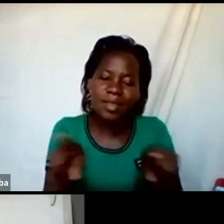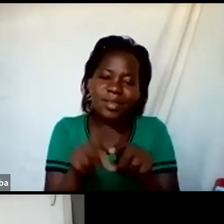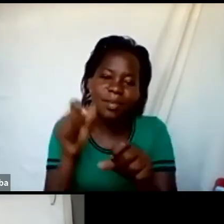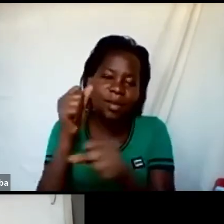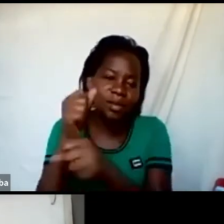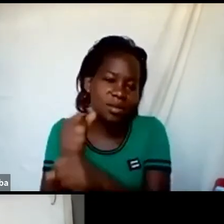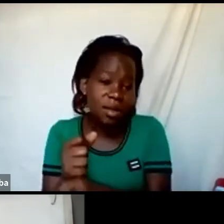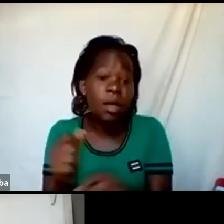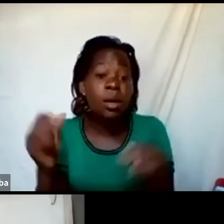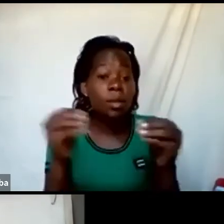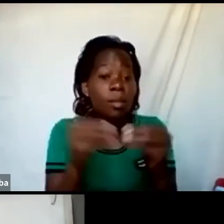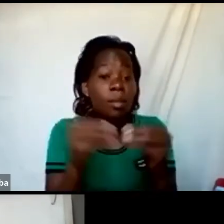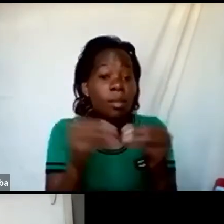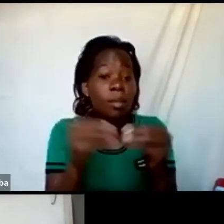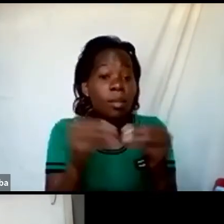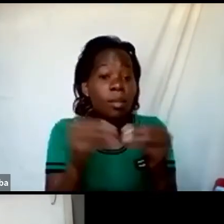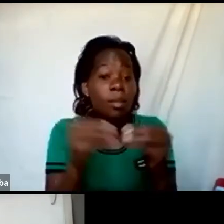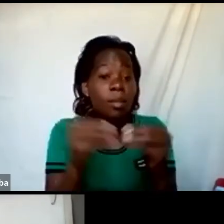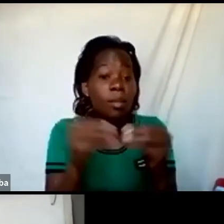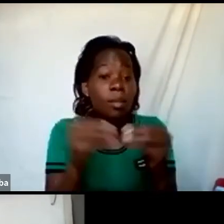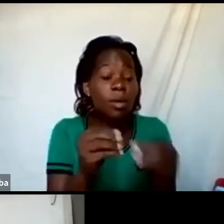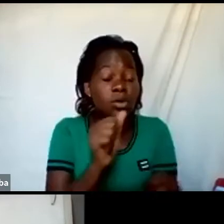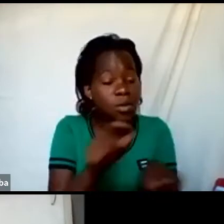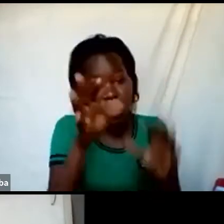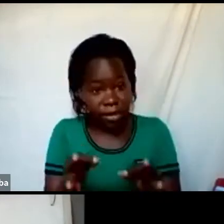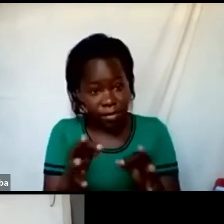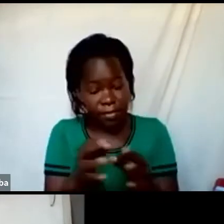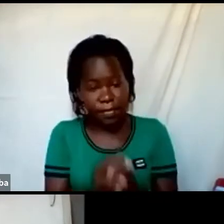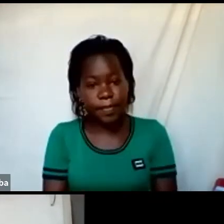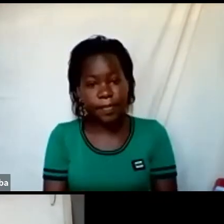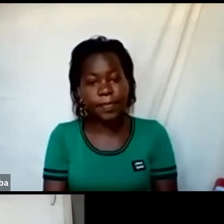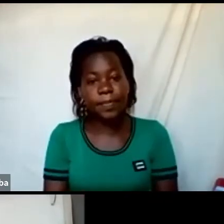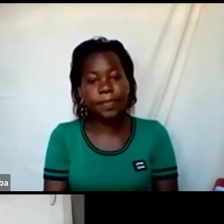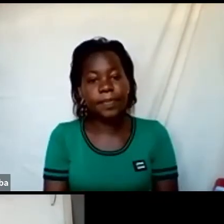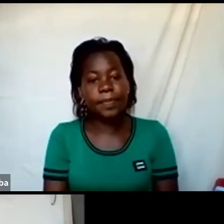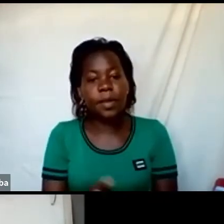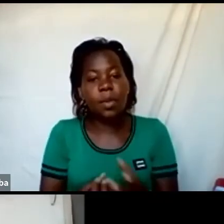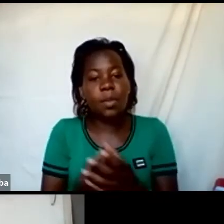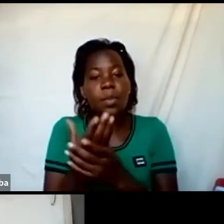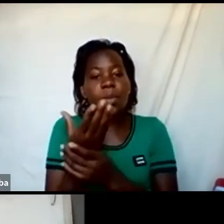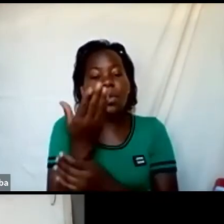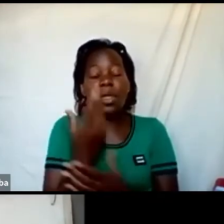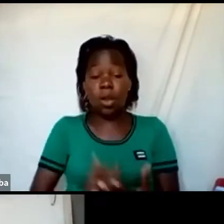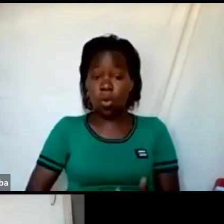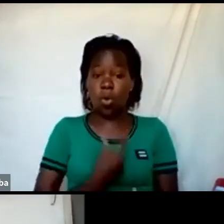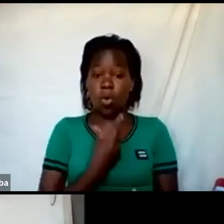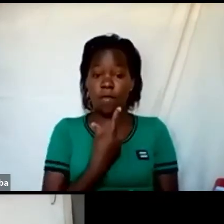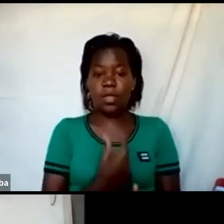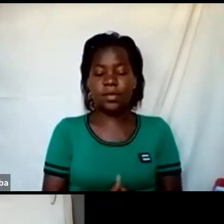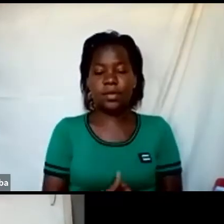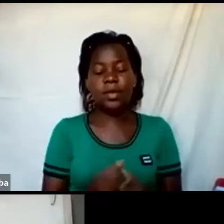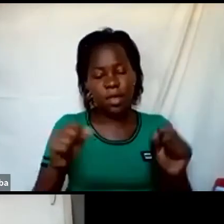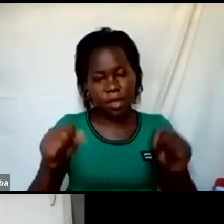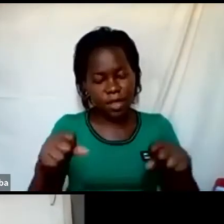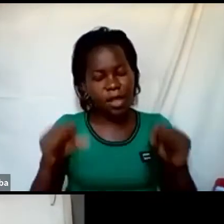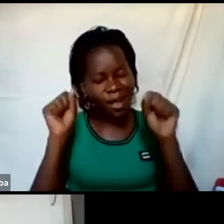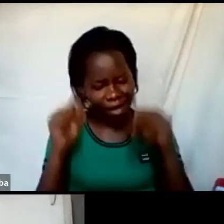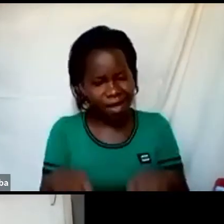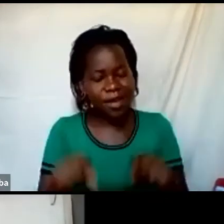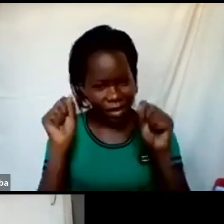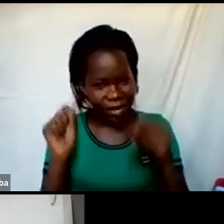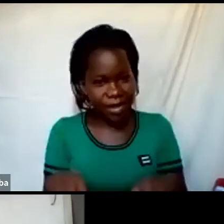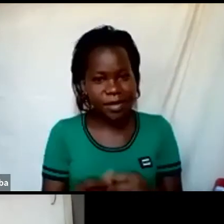as well, so that they are brought up with that confidence that, yes, they can. And that will make a huge difference. But for